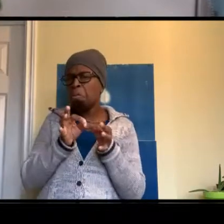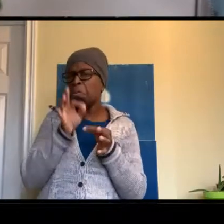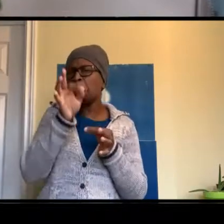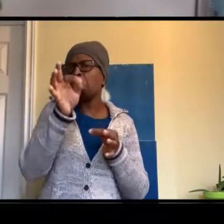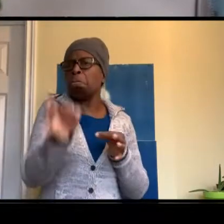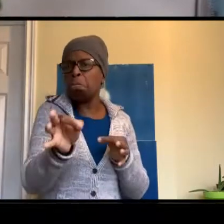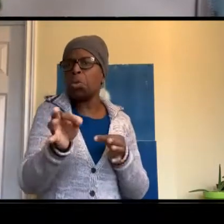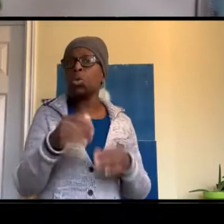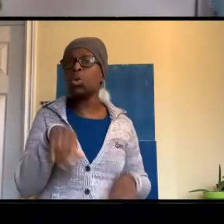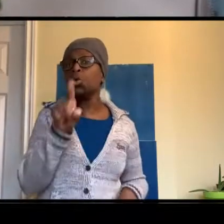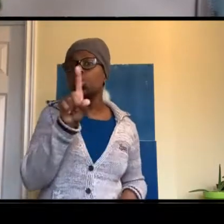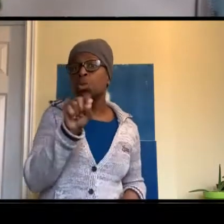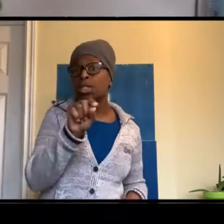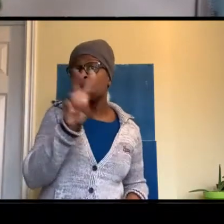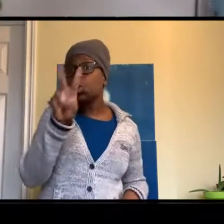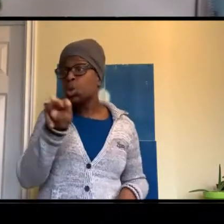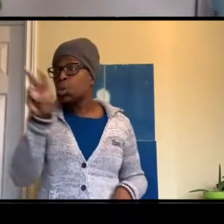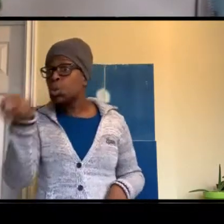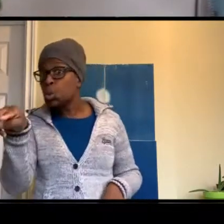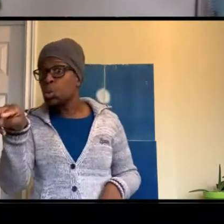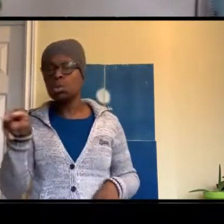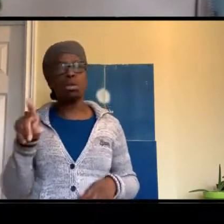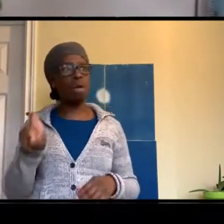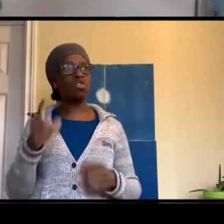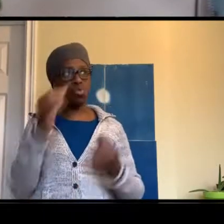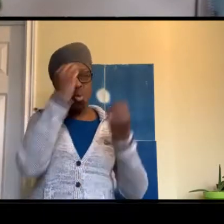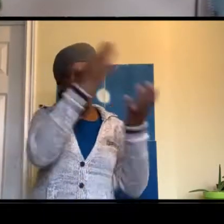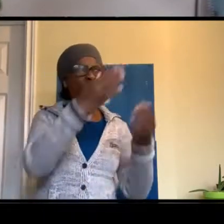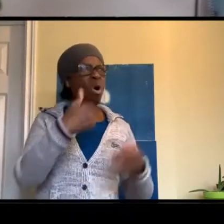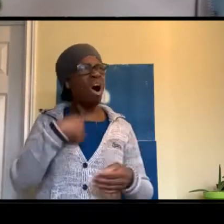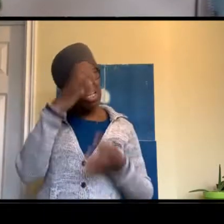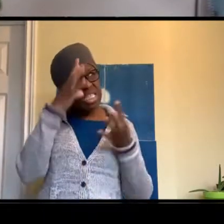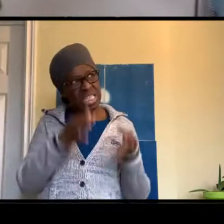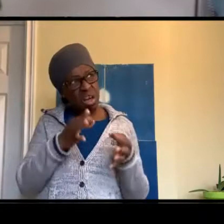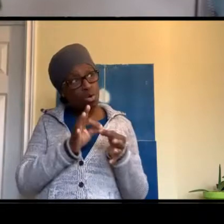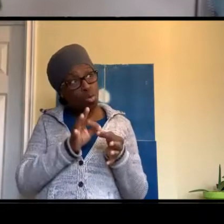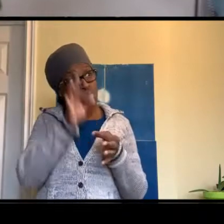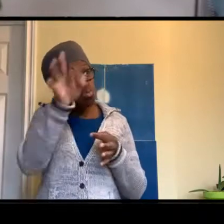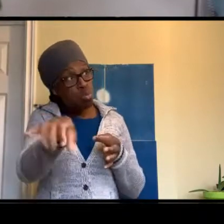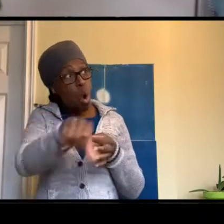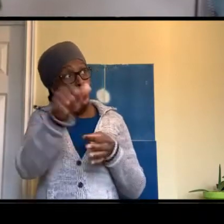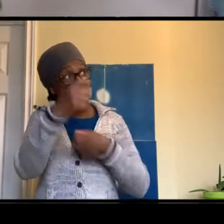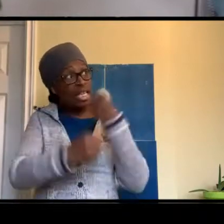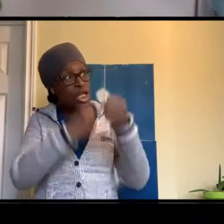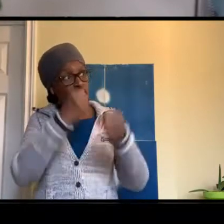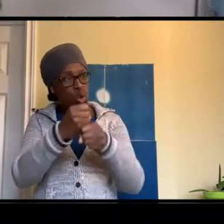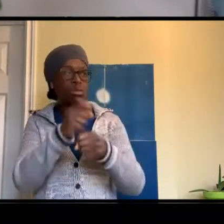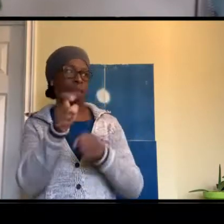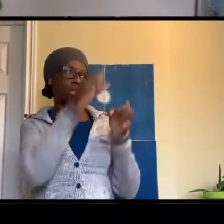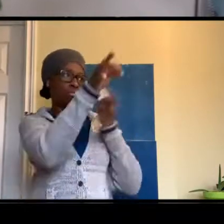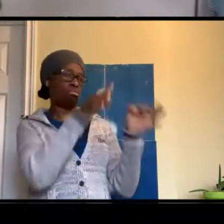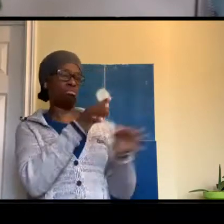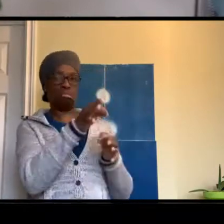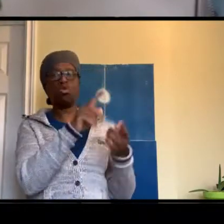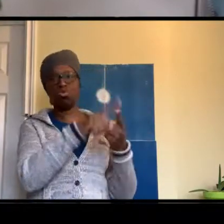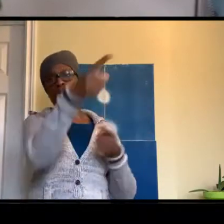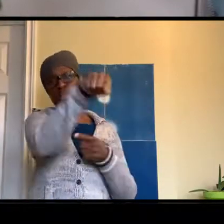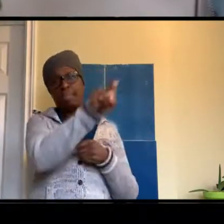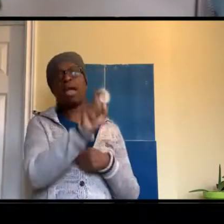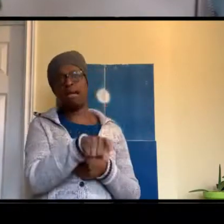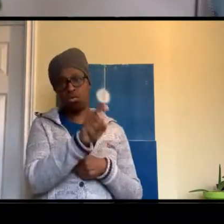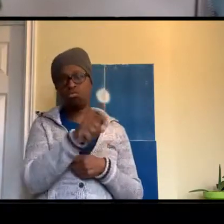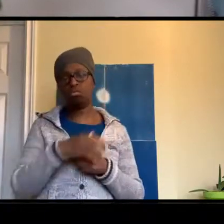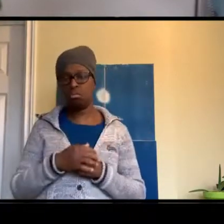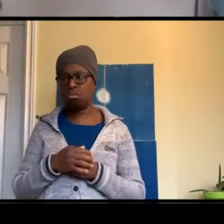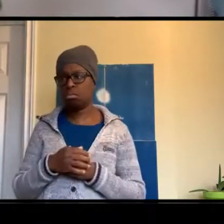So sitting down and sort of planning everything and having an idea of what you're thinking about, what your